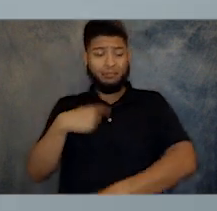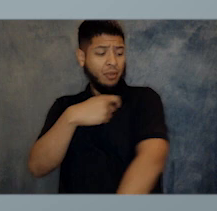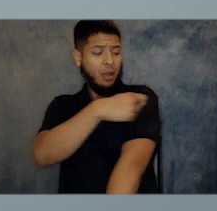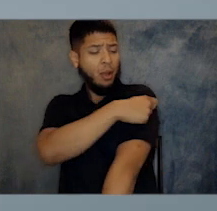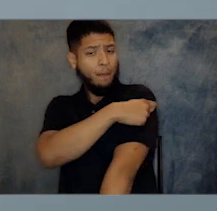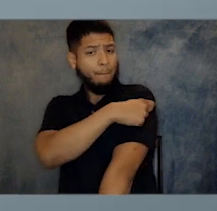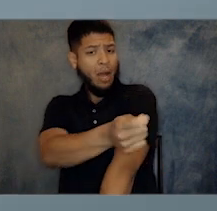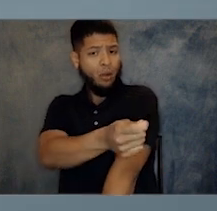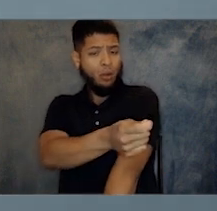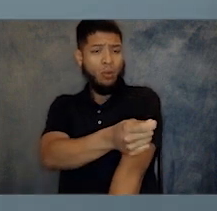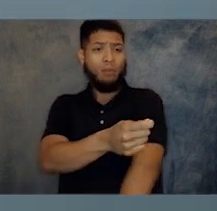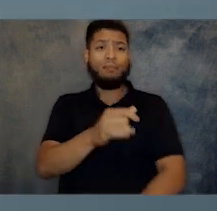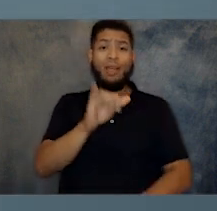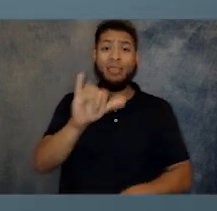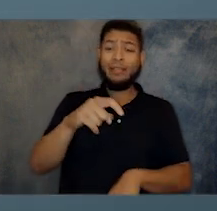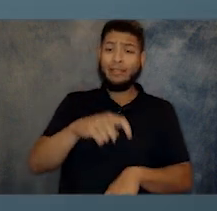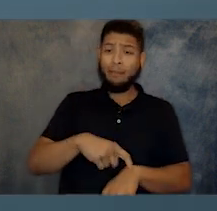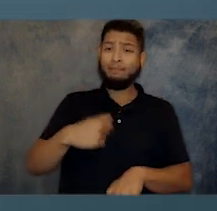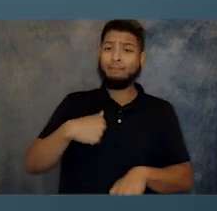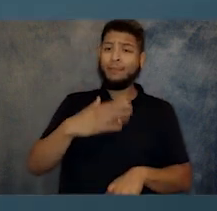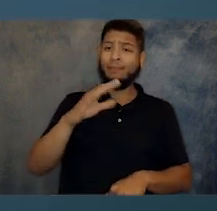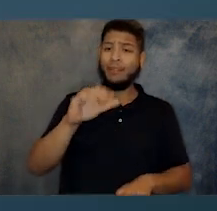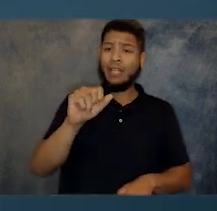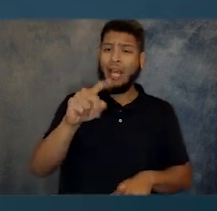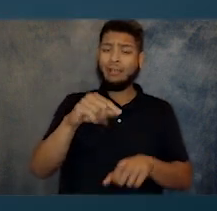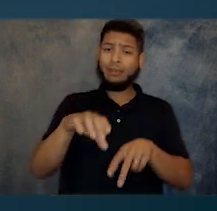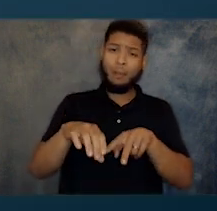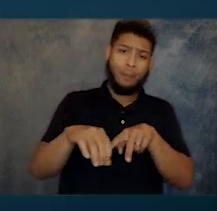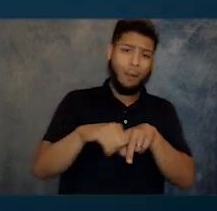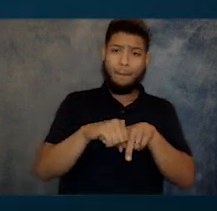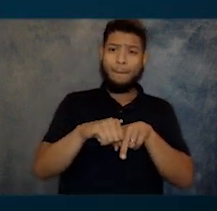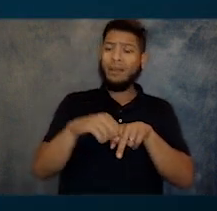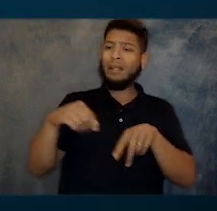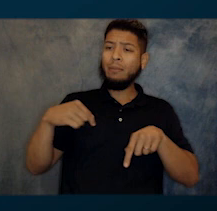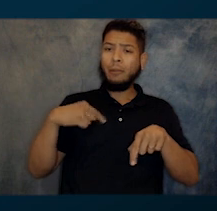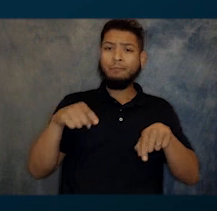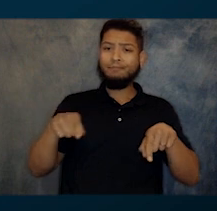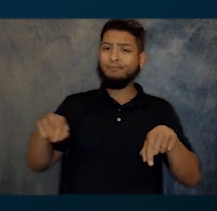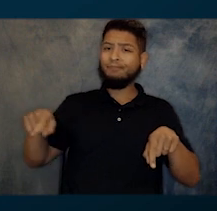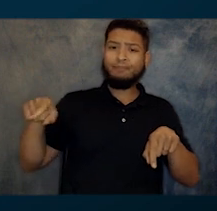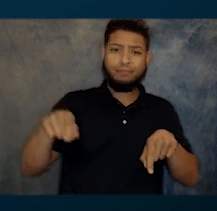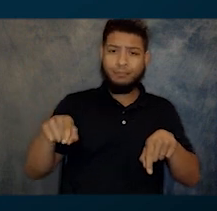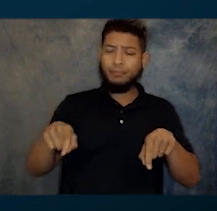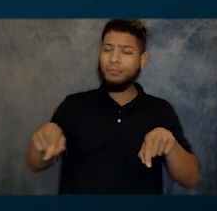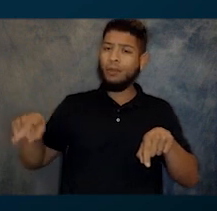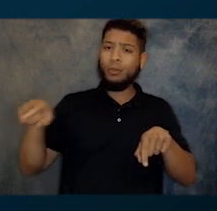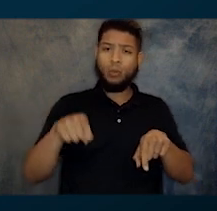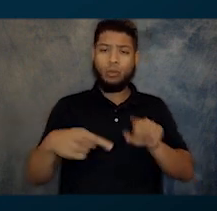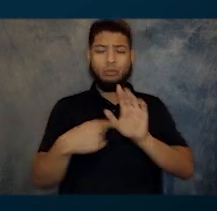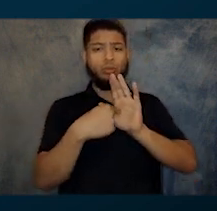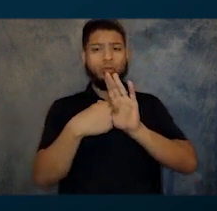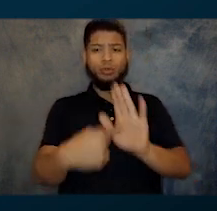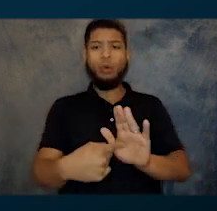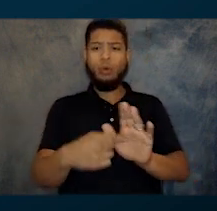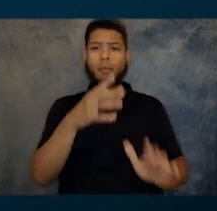remember how I pulled the pin from my leg, how in a waist-high cast, I dragged myself from my